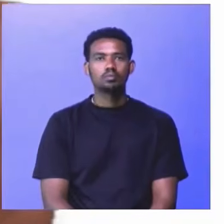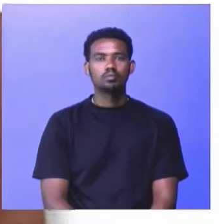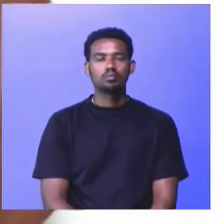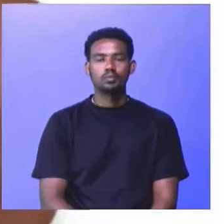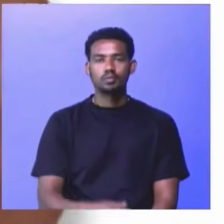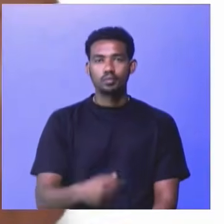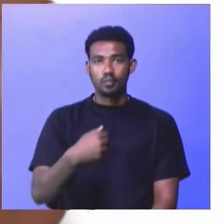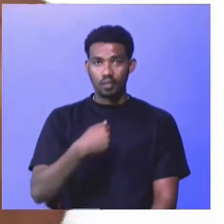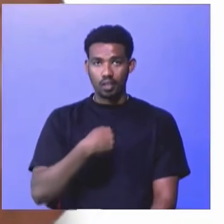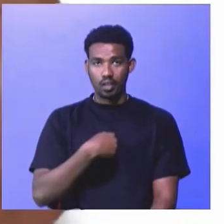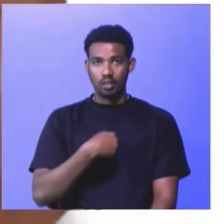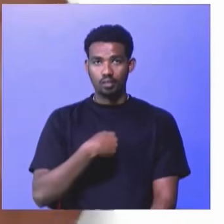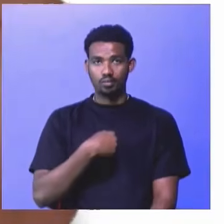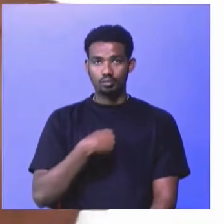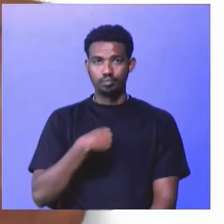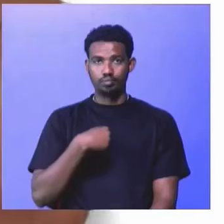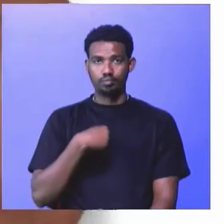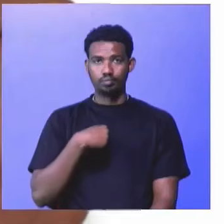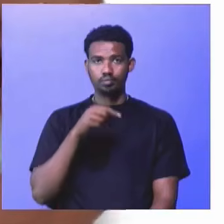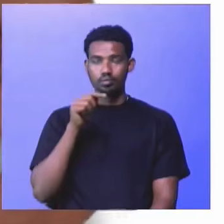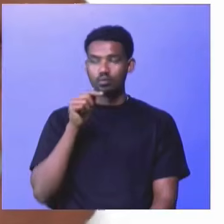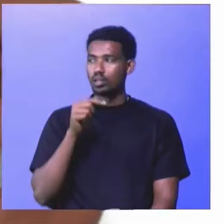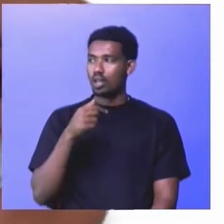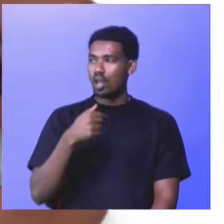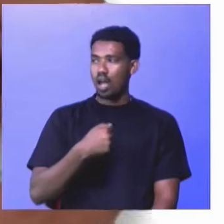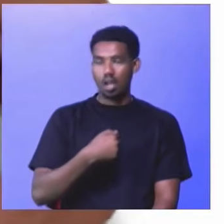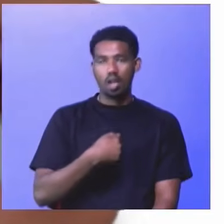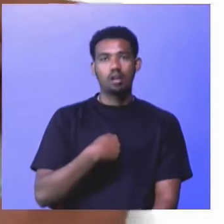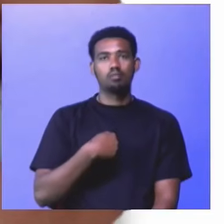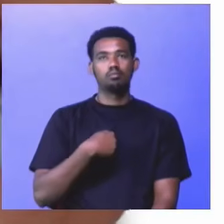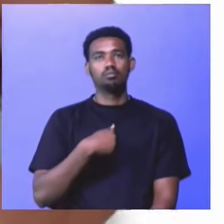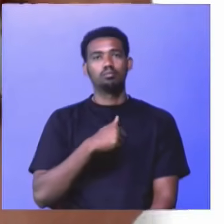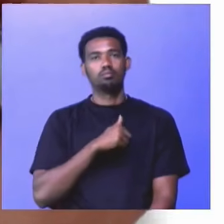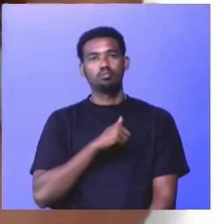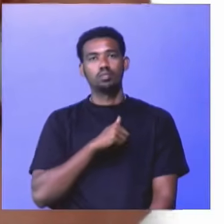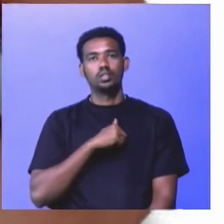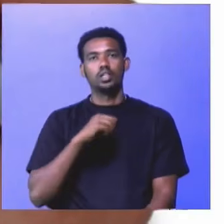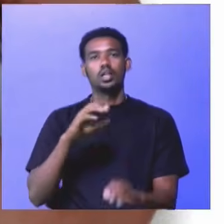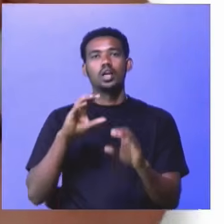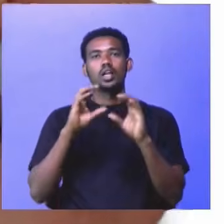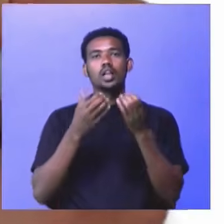I am, full stop, I am grade 4 student.